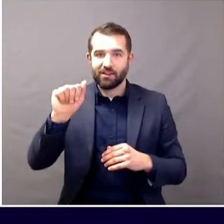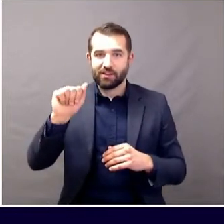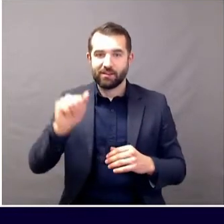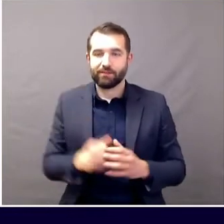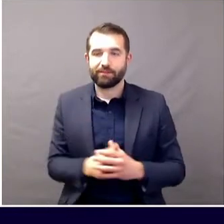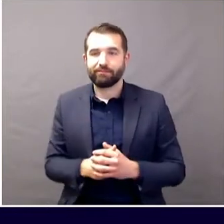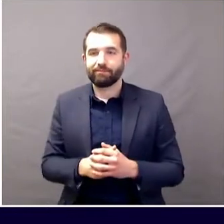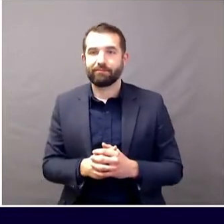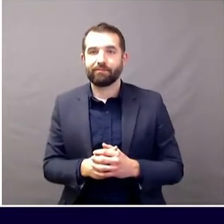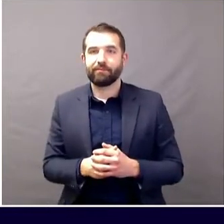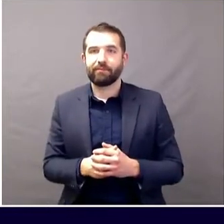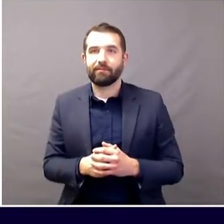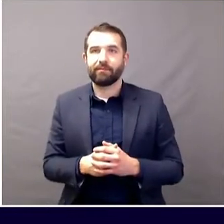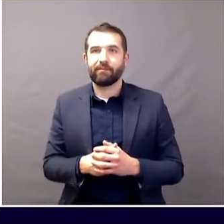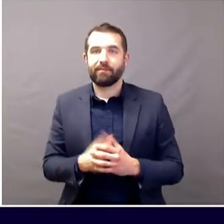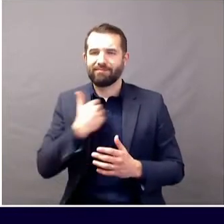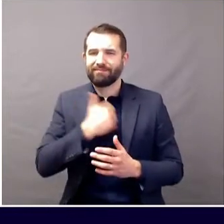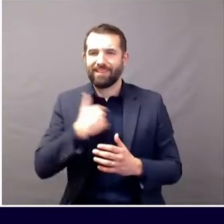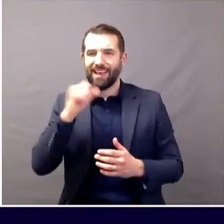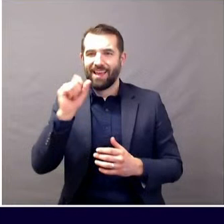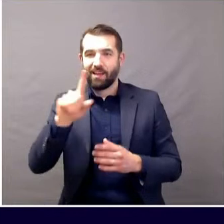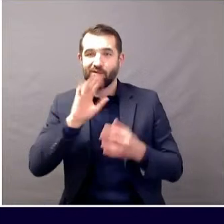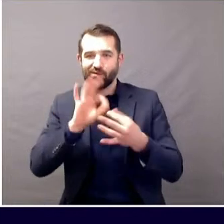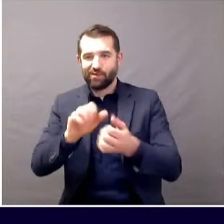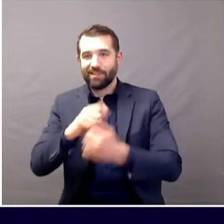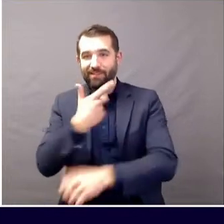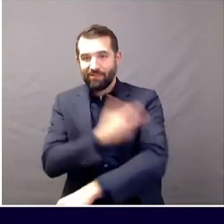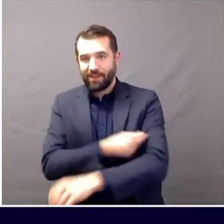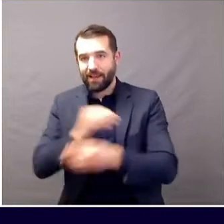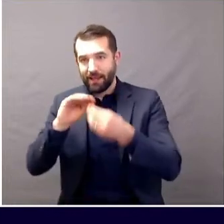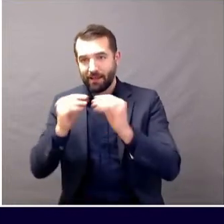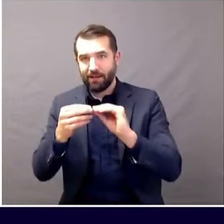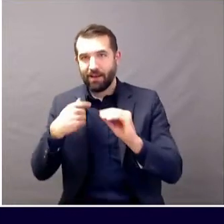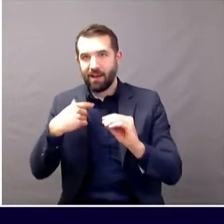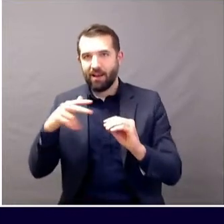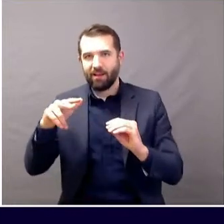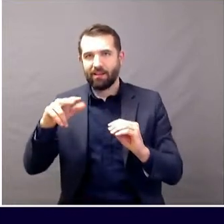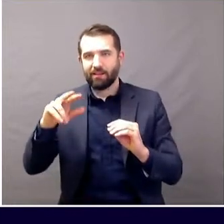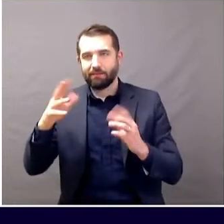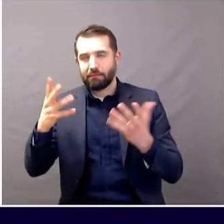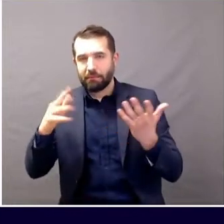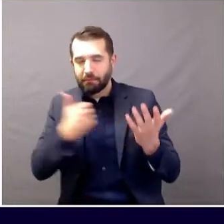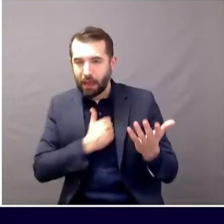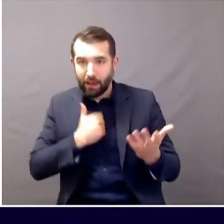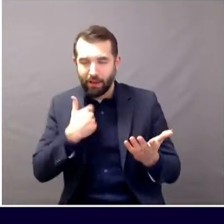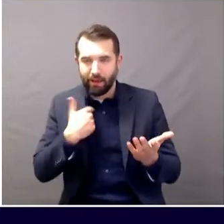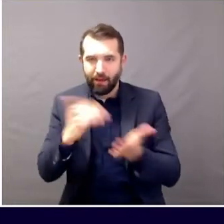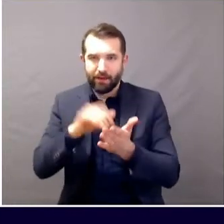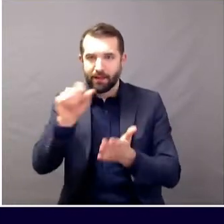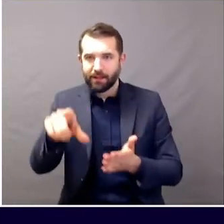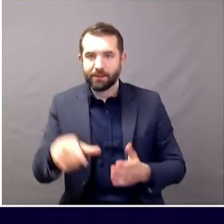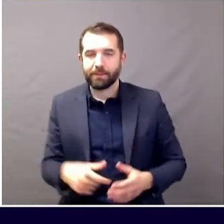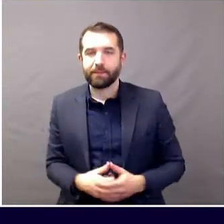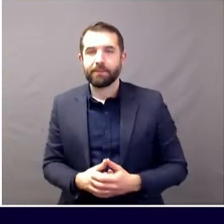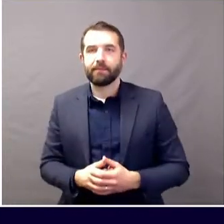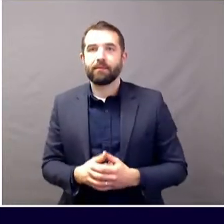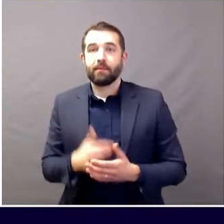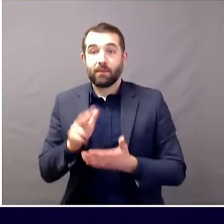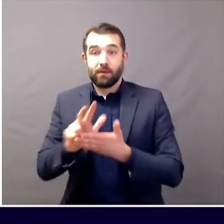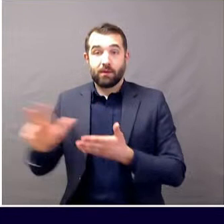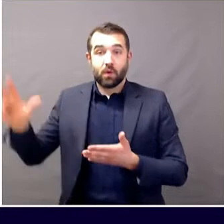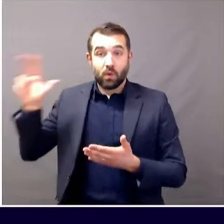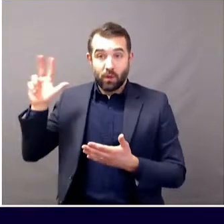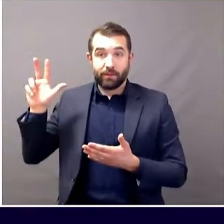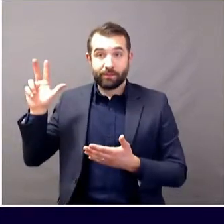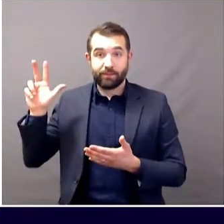today to ask you about vaccine statistics, but that's what my first question is. So over the past 3 weeks, can you tell